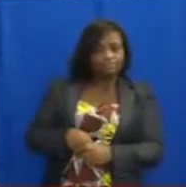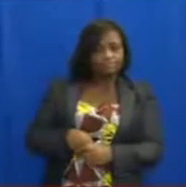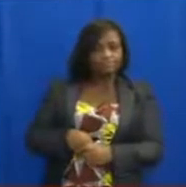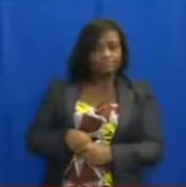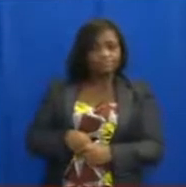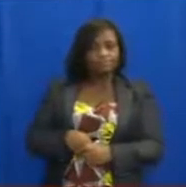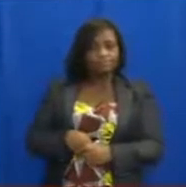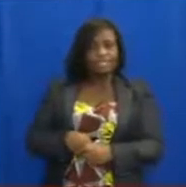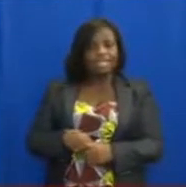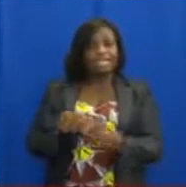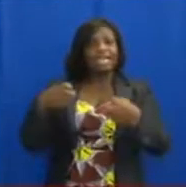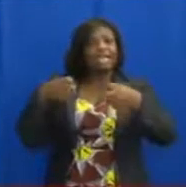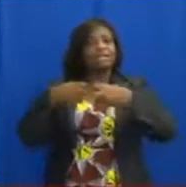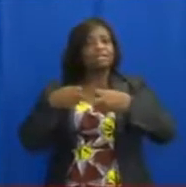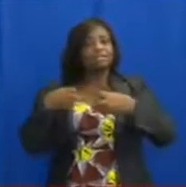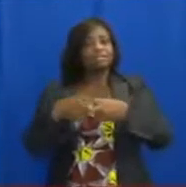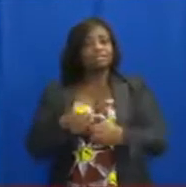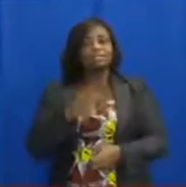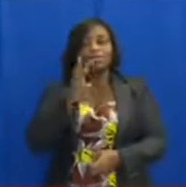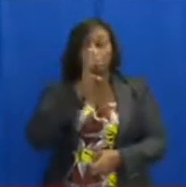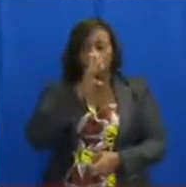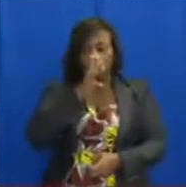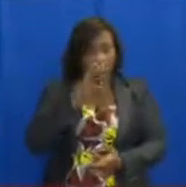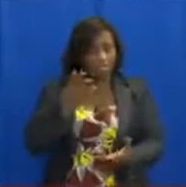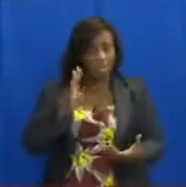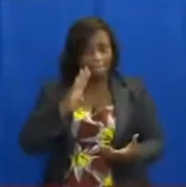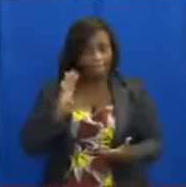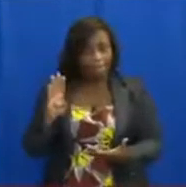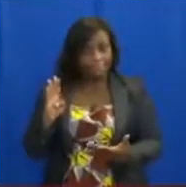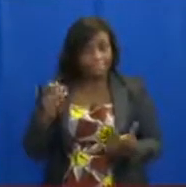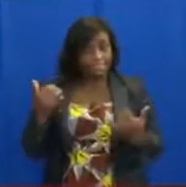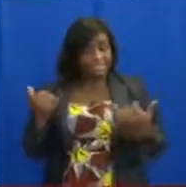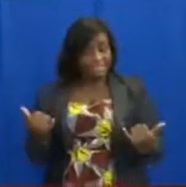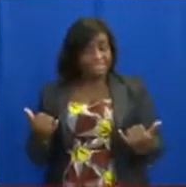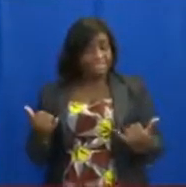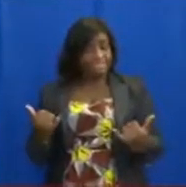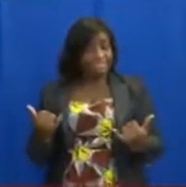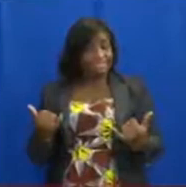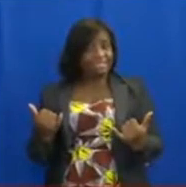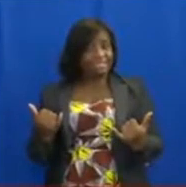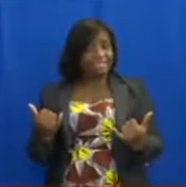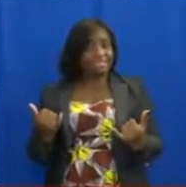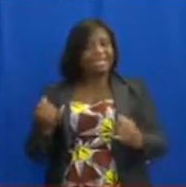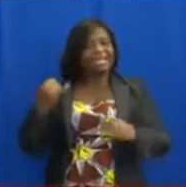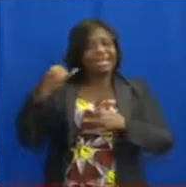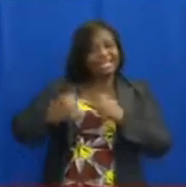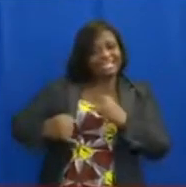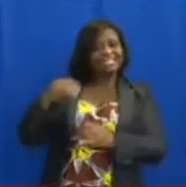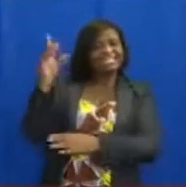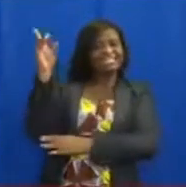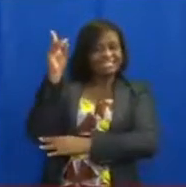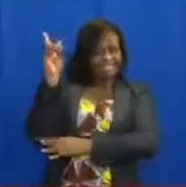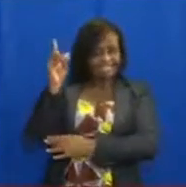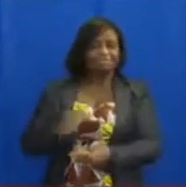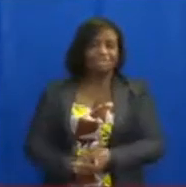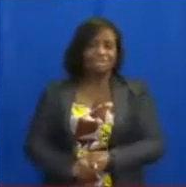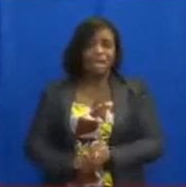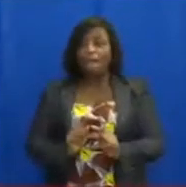the absorption of electricity and water bills. This relief package ended in